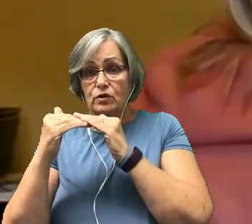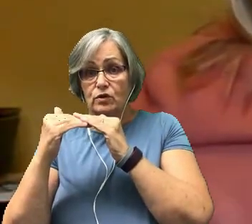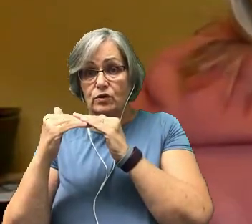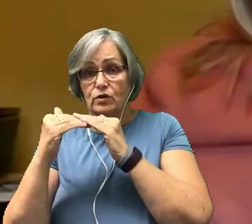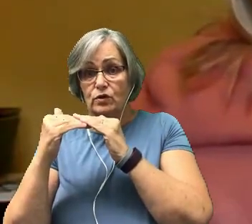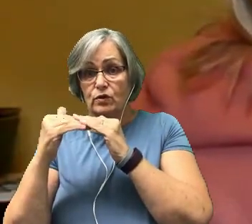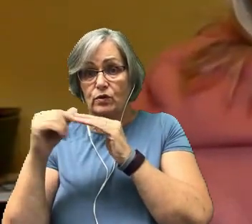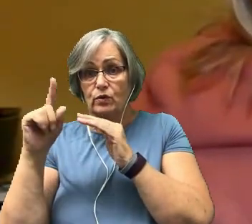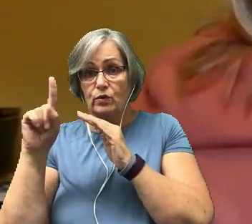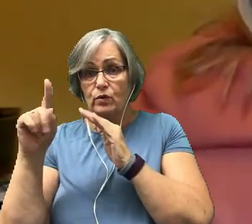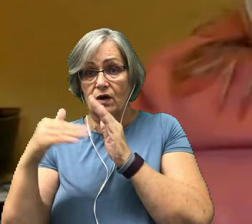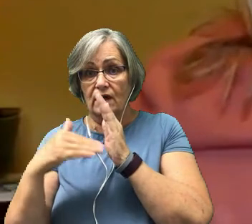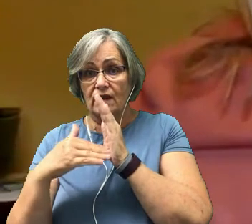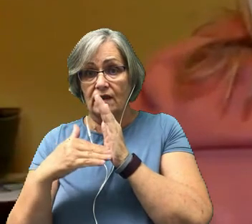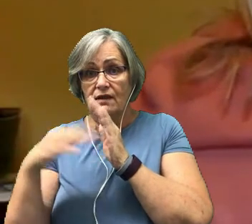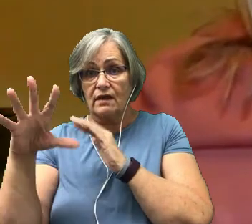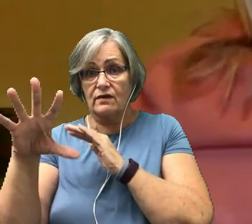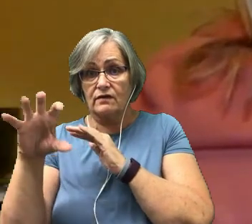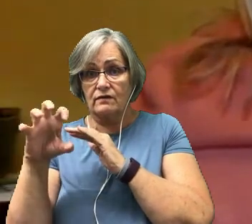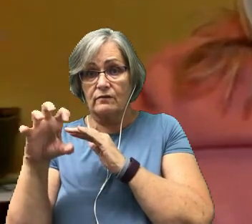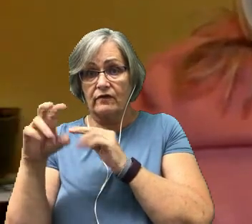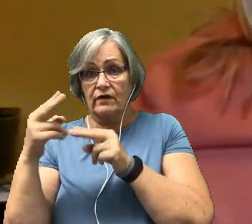up to